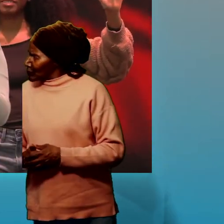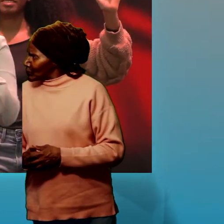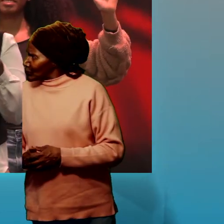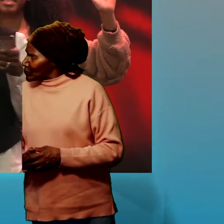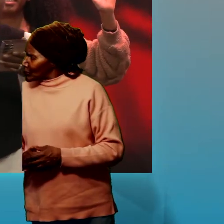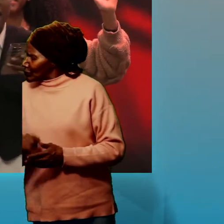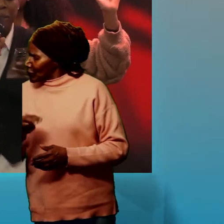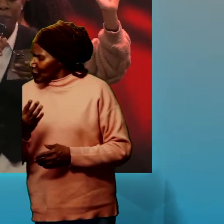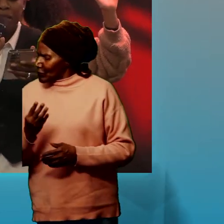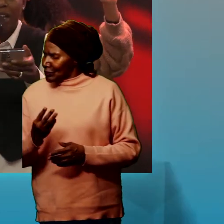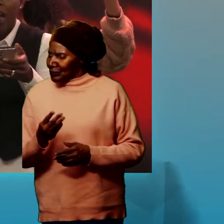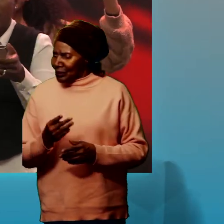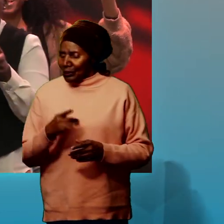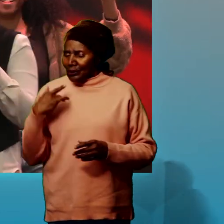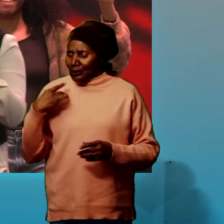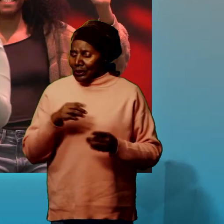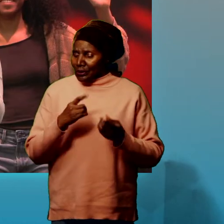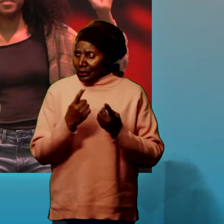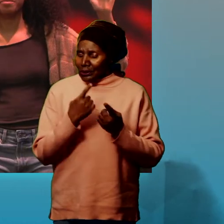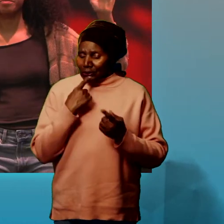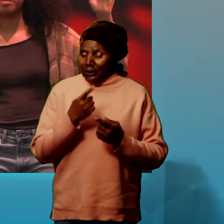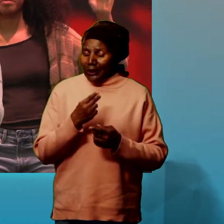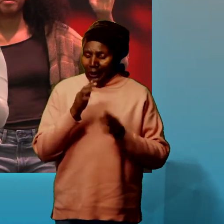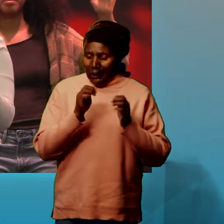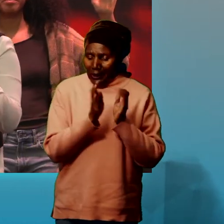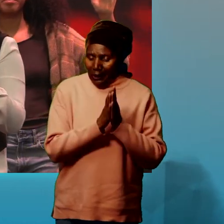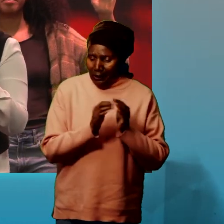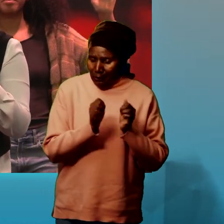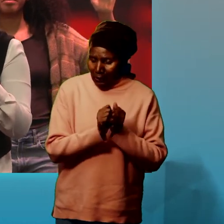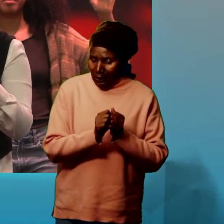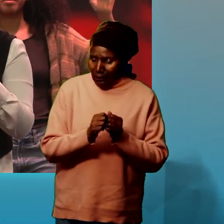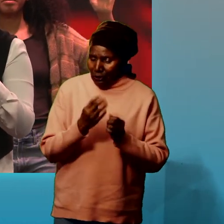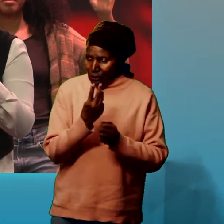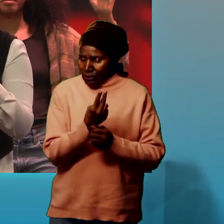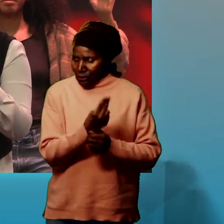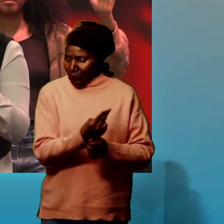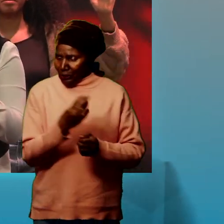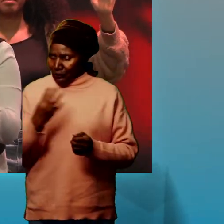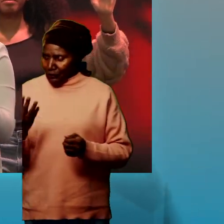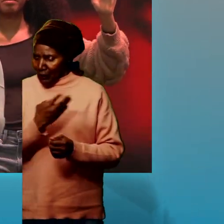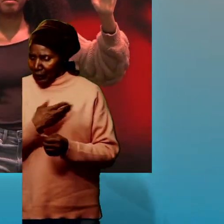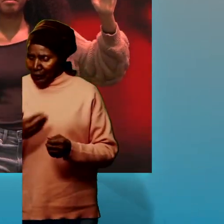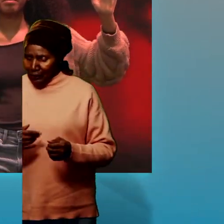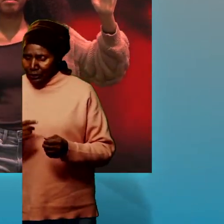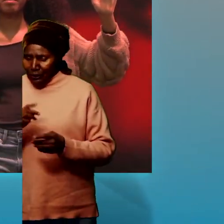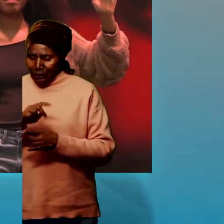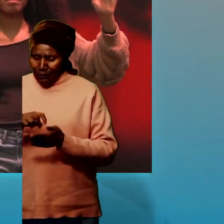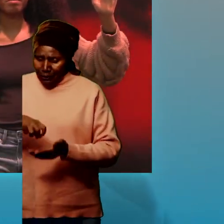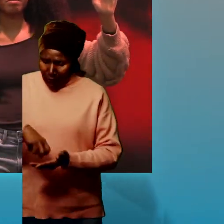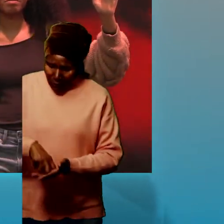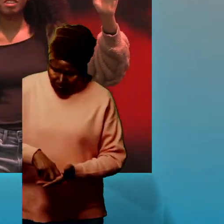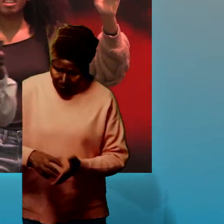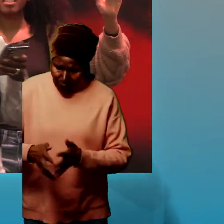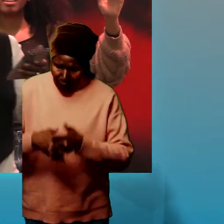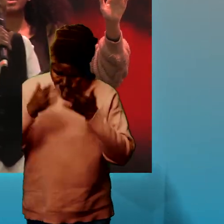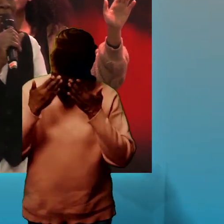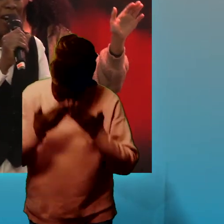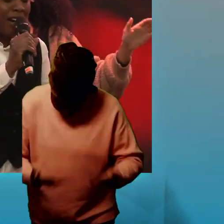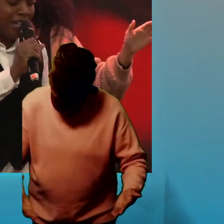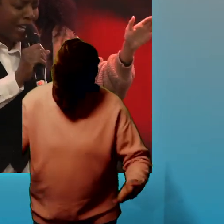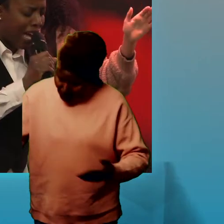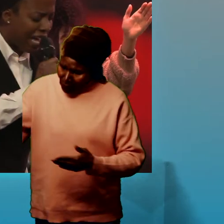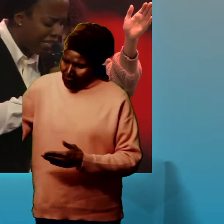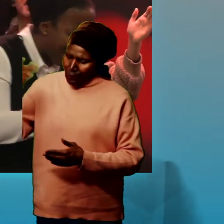creatures said, "Amen." And the 24 elders fell down and worshipped him who lives